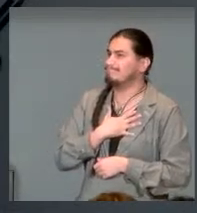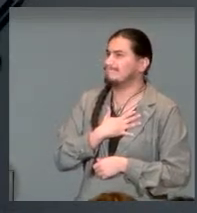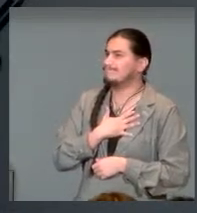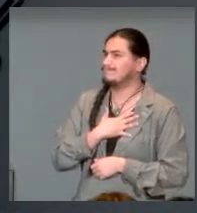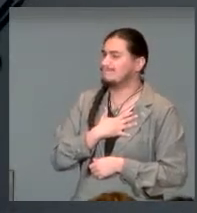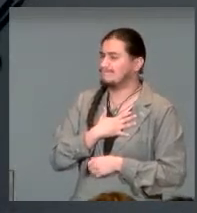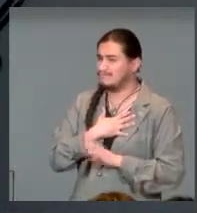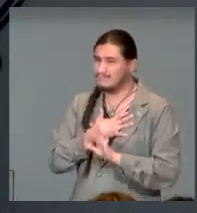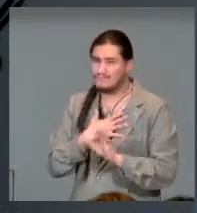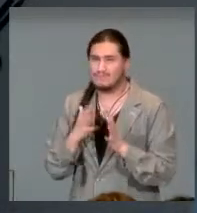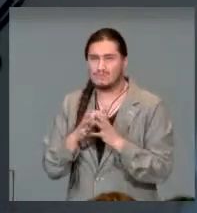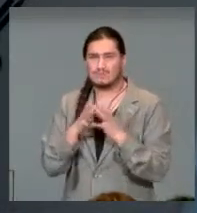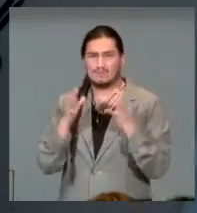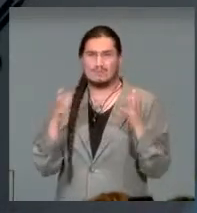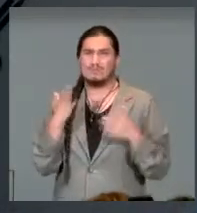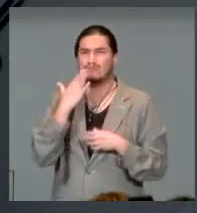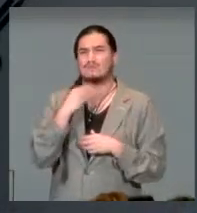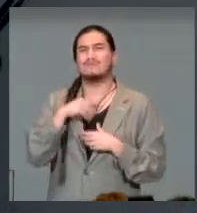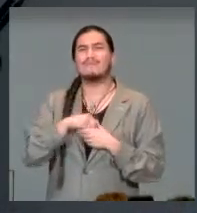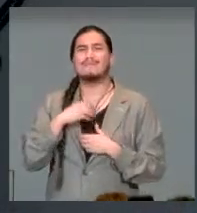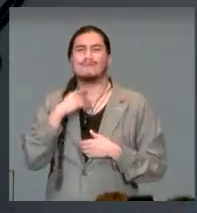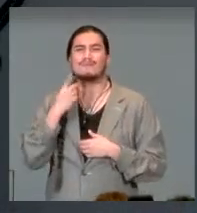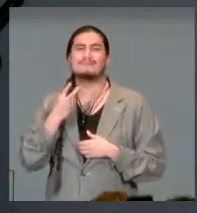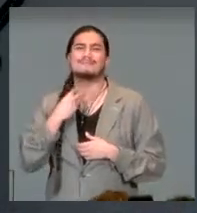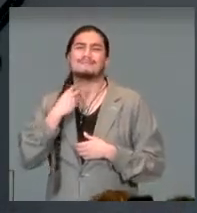there's too much sugar in my voice,